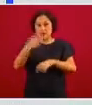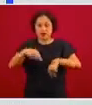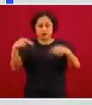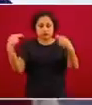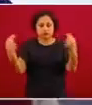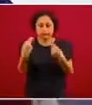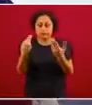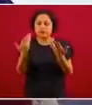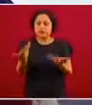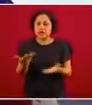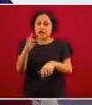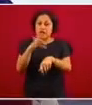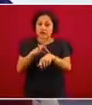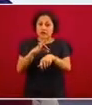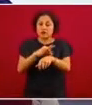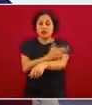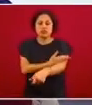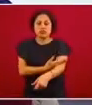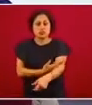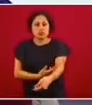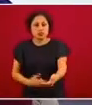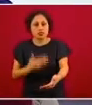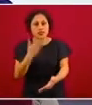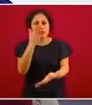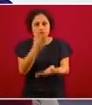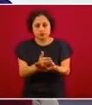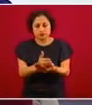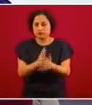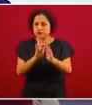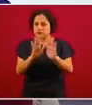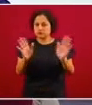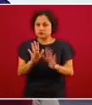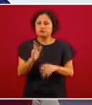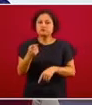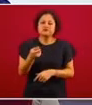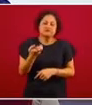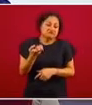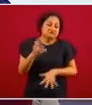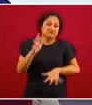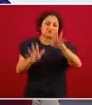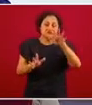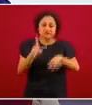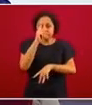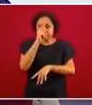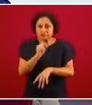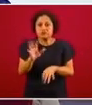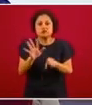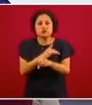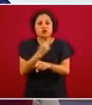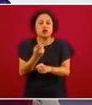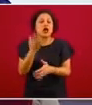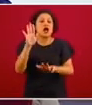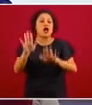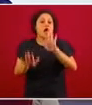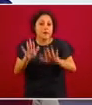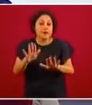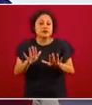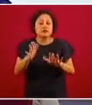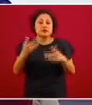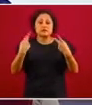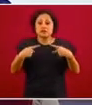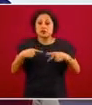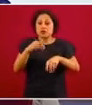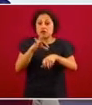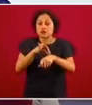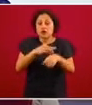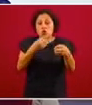which locations, which states are presenting a higher rate, and this maybe means that they